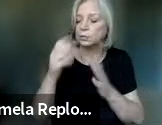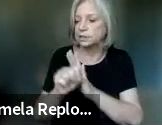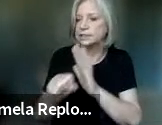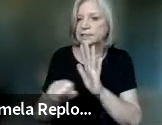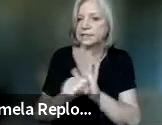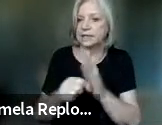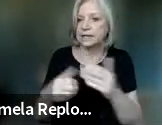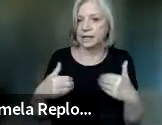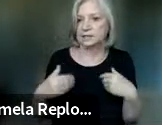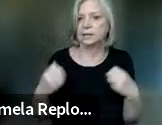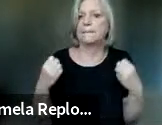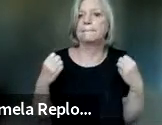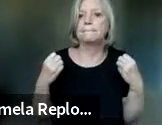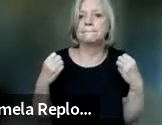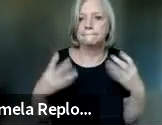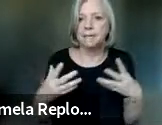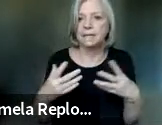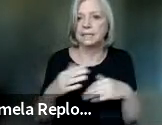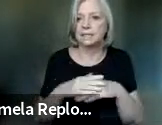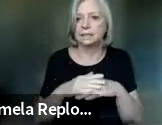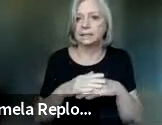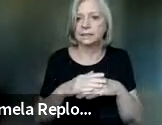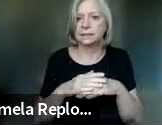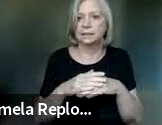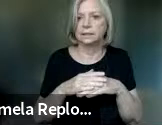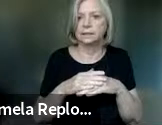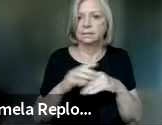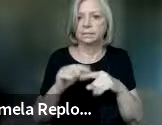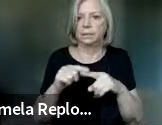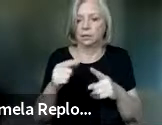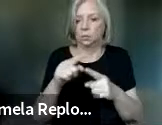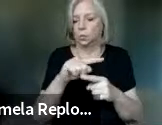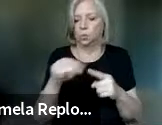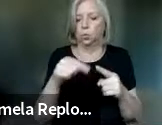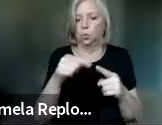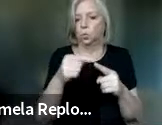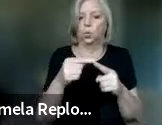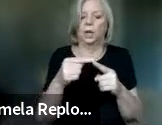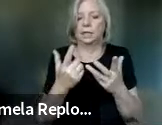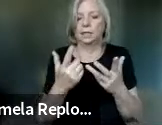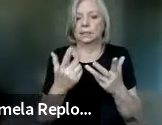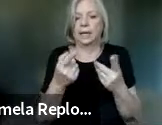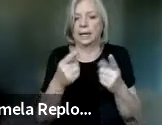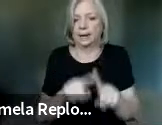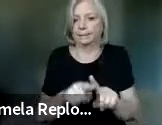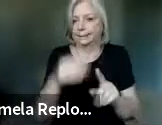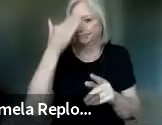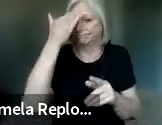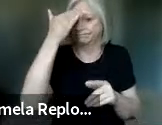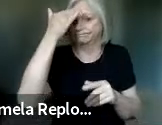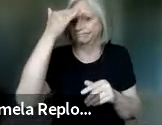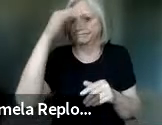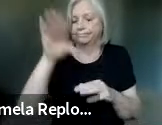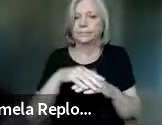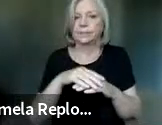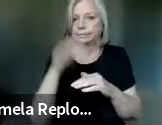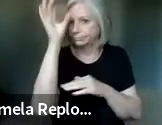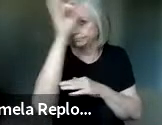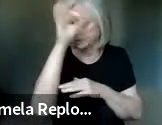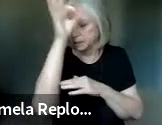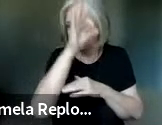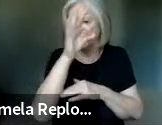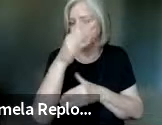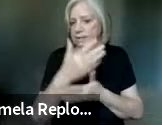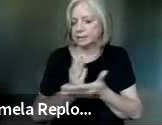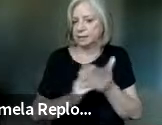be loosened up. I don't know when we'll get to this next step. I think people are sort of holding their breath a bit as we